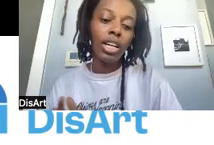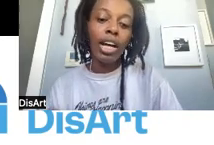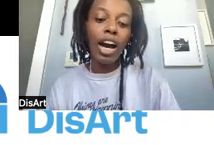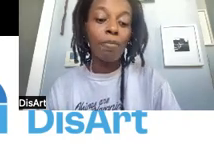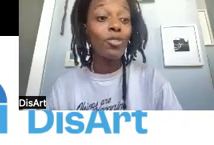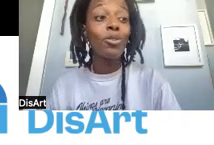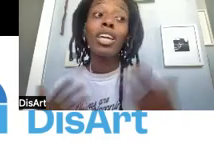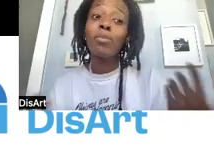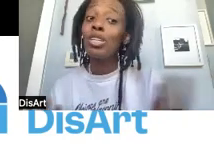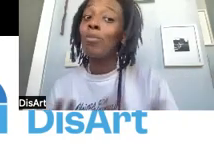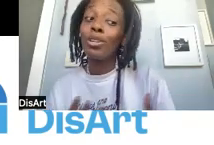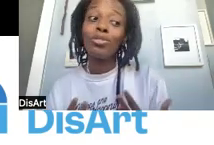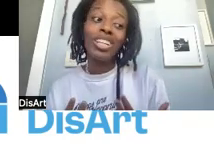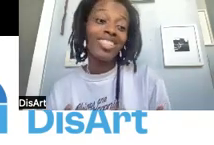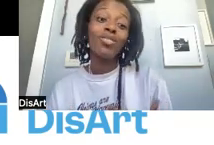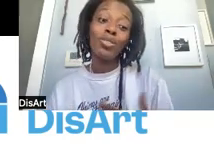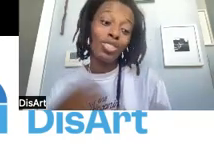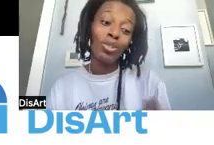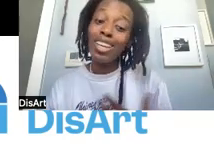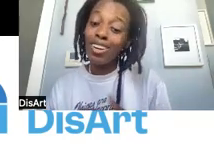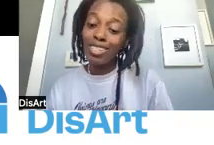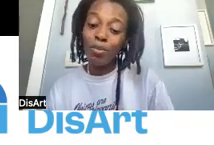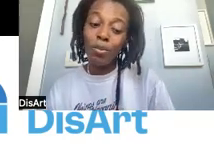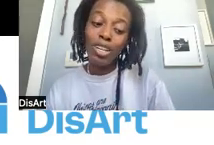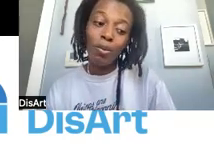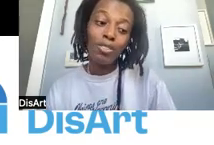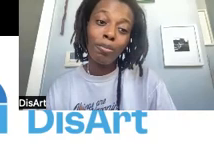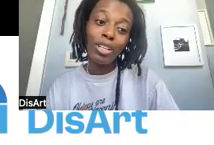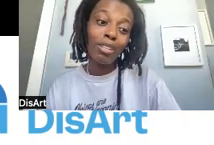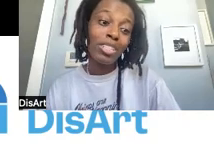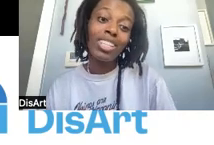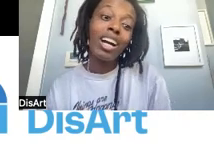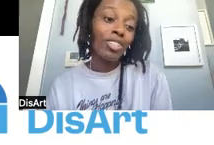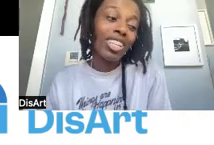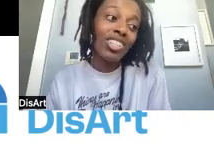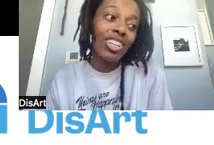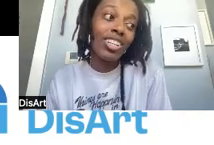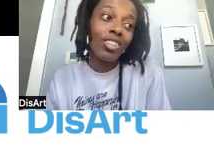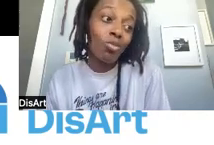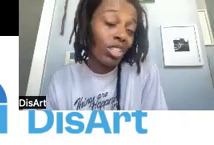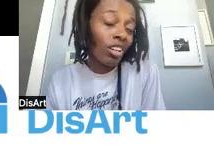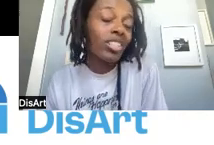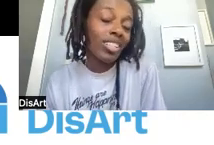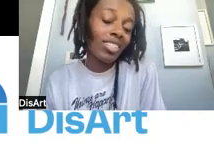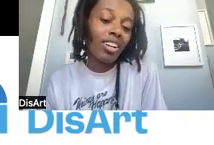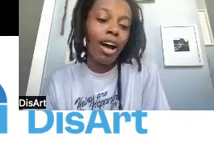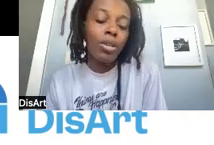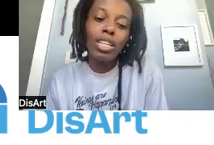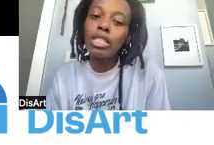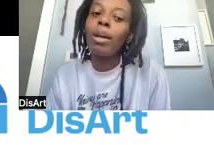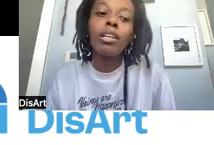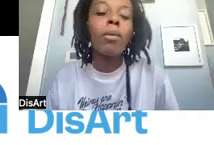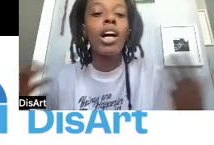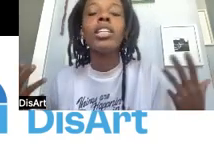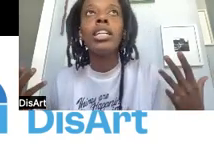with. So it became really important for us with the 28 artists that we're working with to bring them into the conversation and really start to consider how